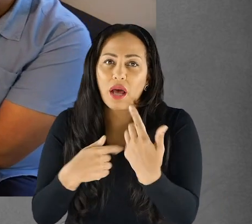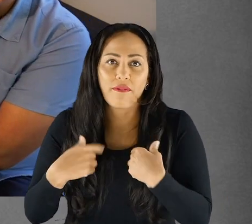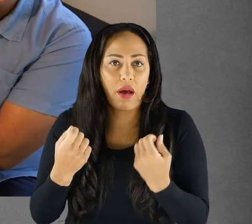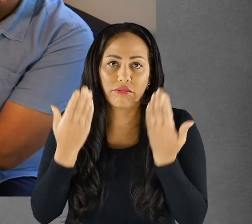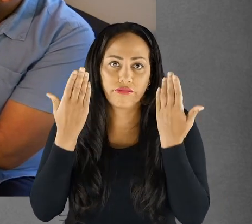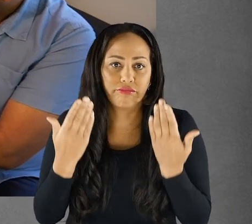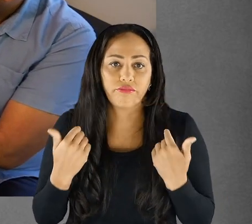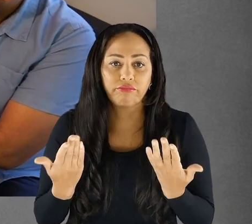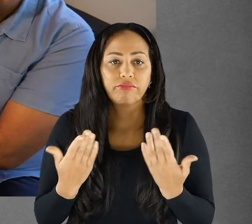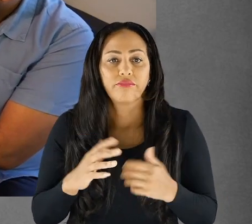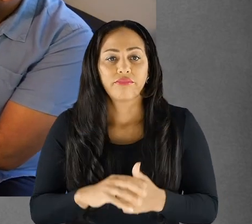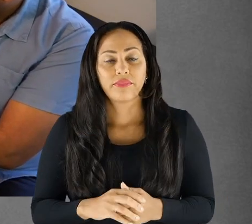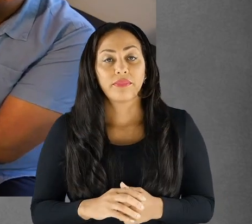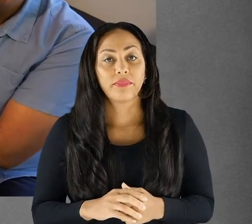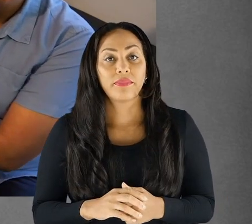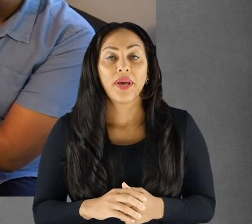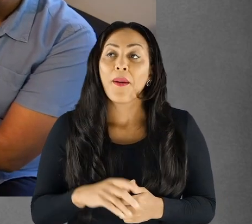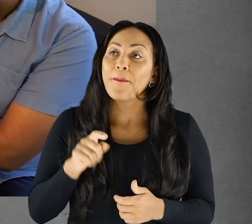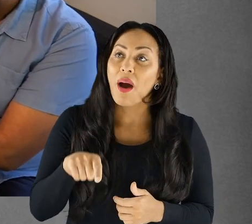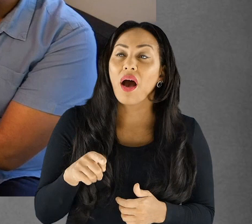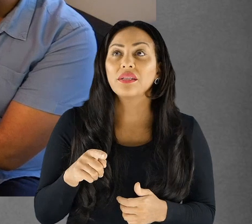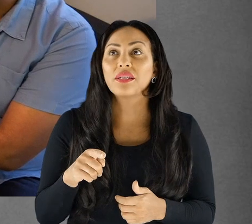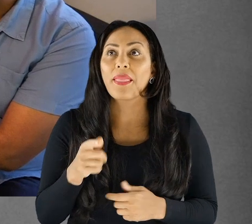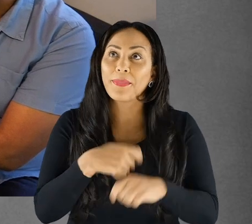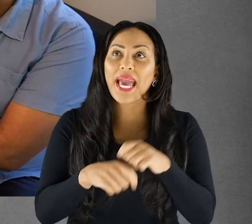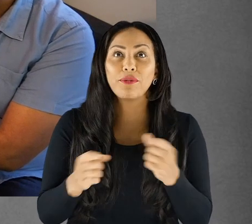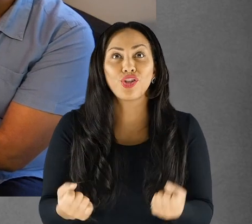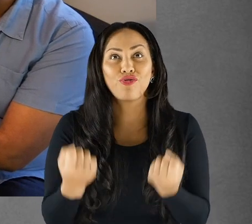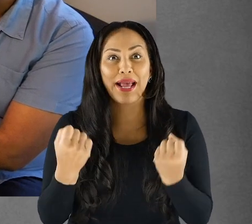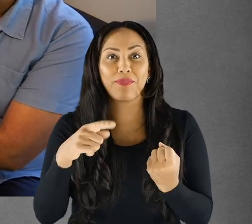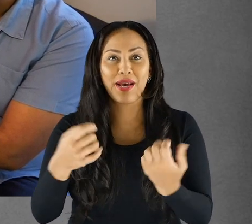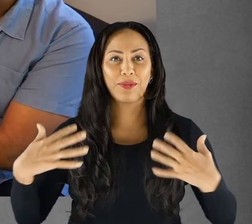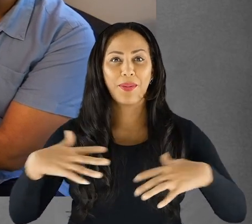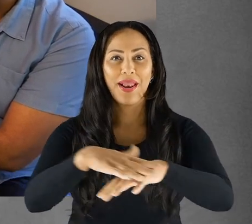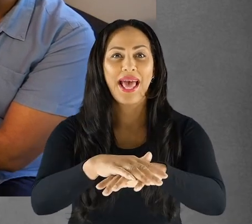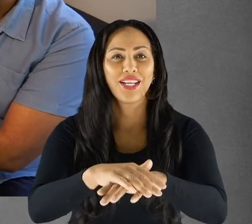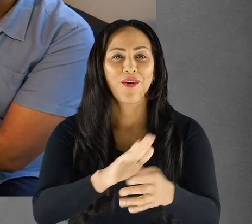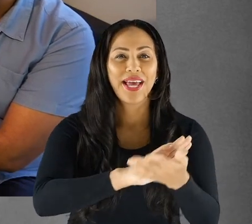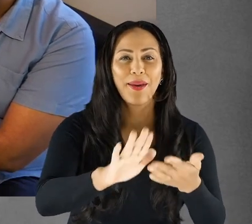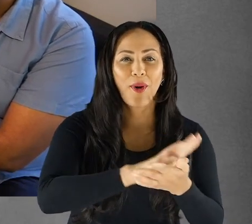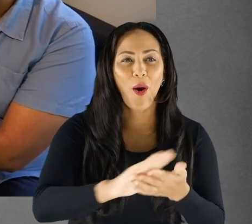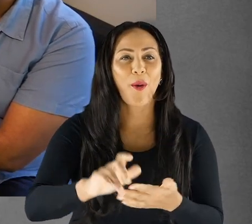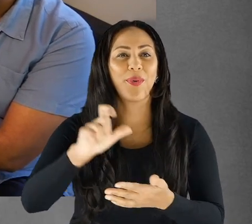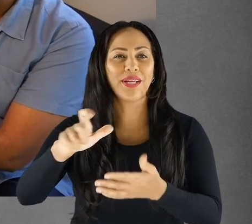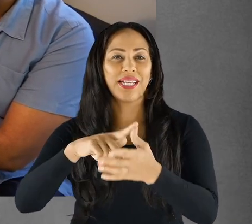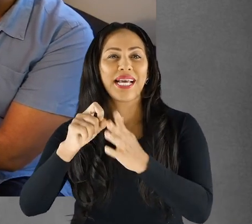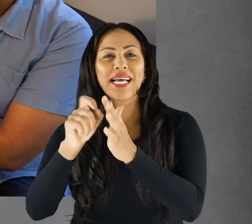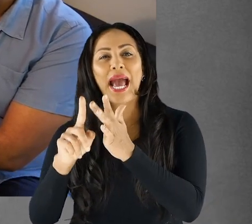that's part of the strength, because it ended up being kind of like hip hop capoeira stuff, which is wicked. And Leonie de Barriga,